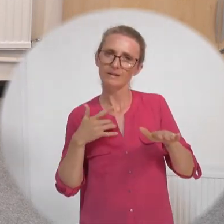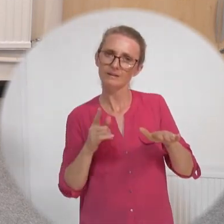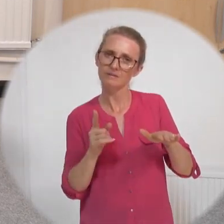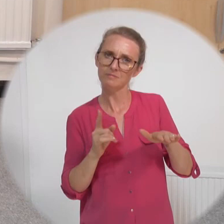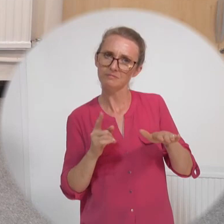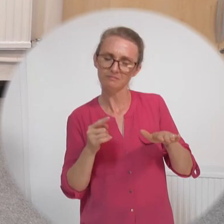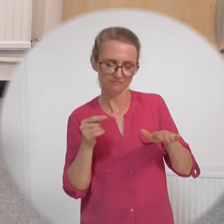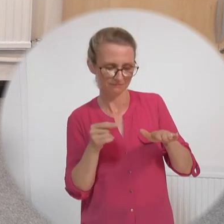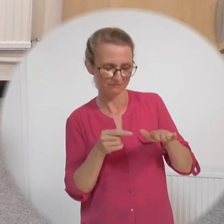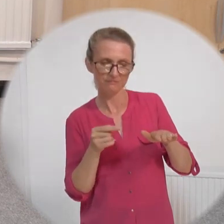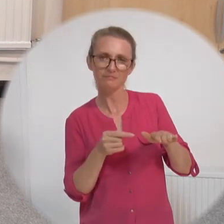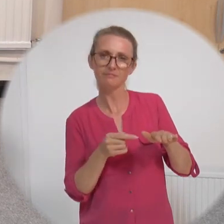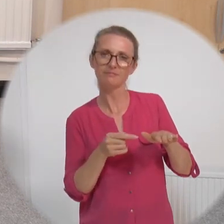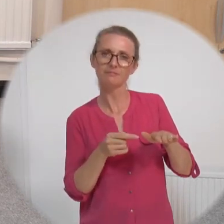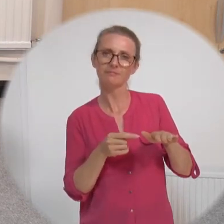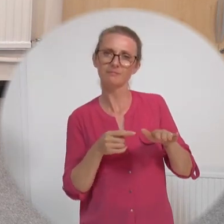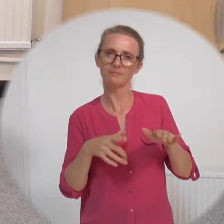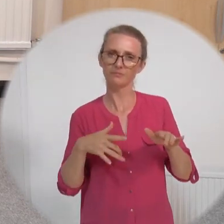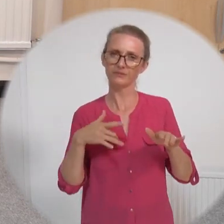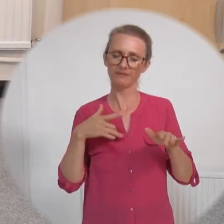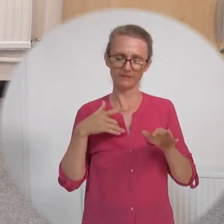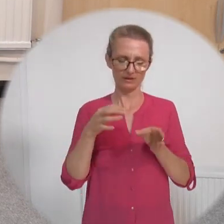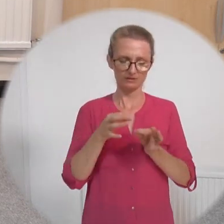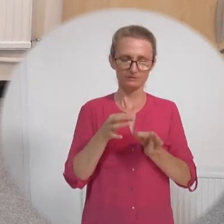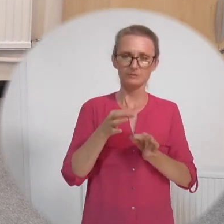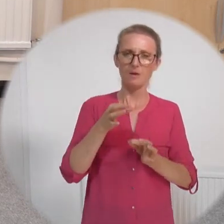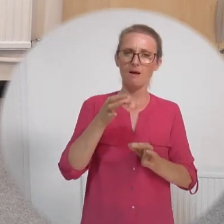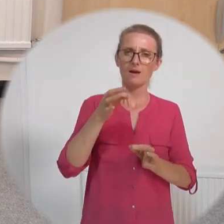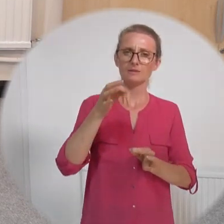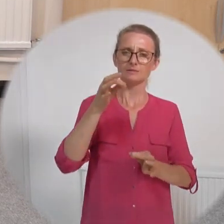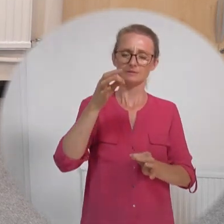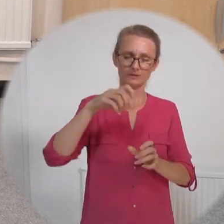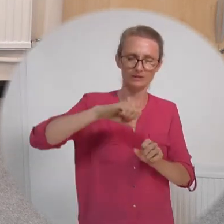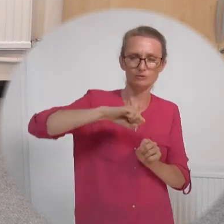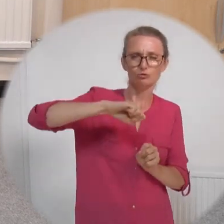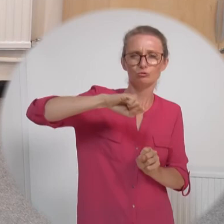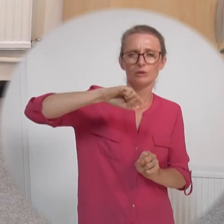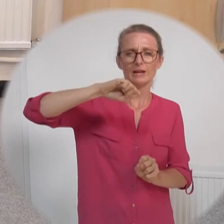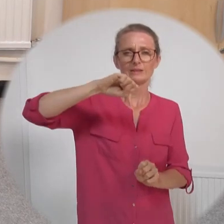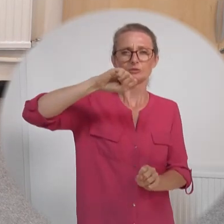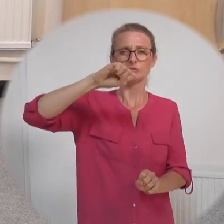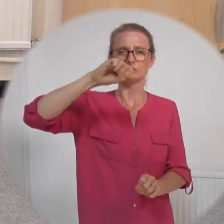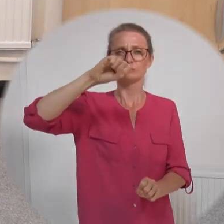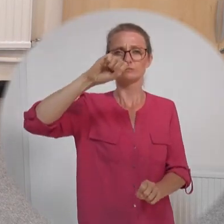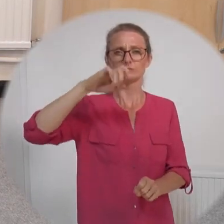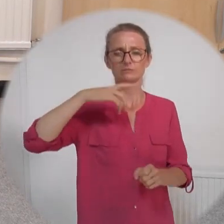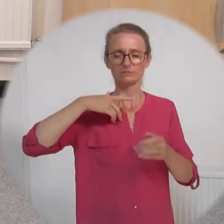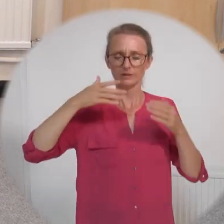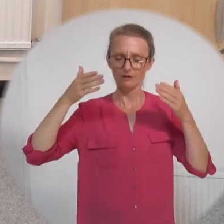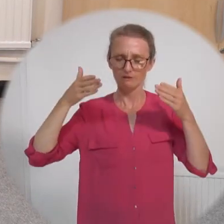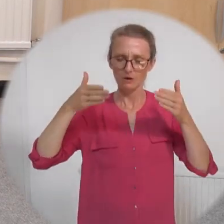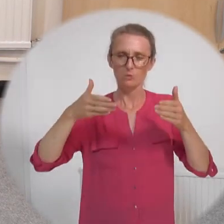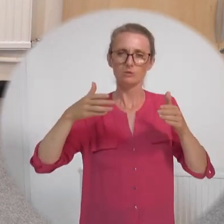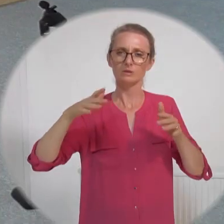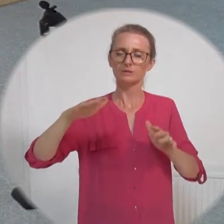Feel that your spine is lengthening, hips are sinking. Notice the breath as it goes in and out.